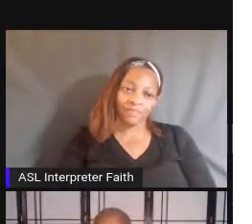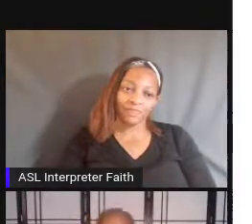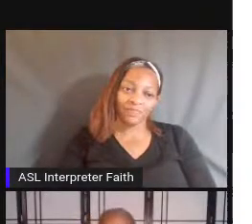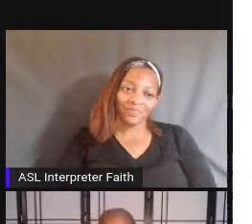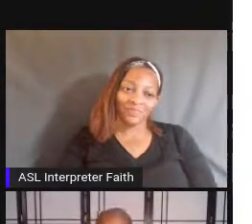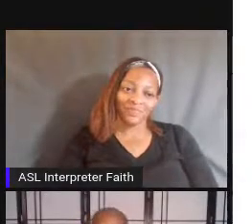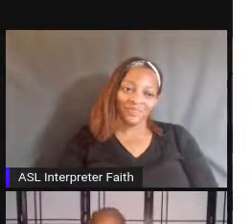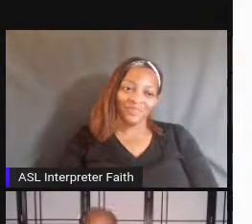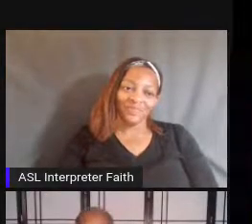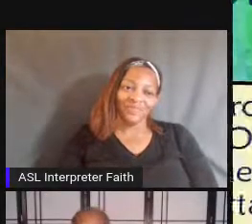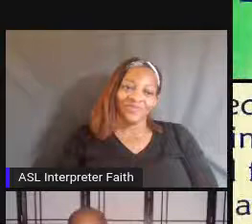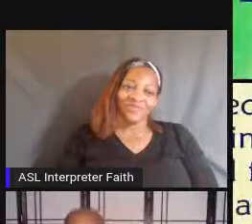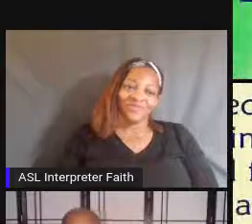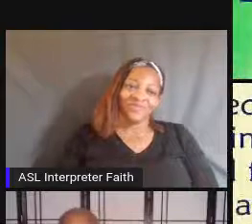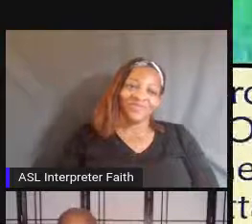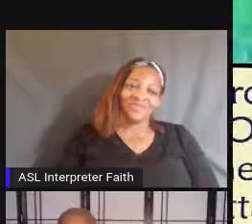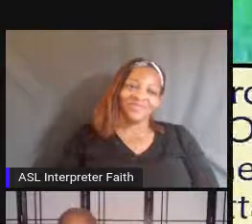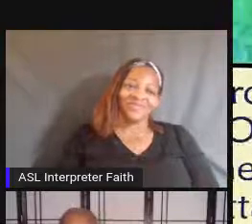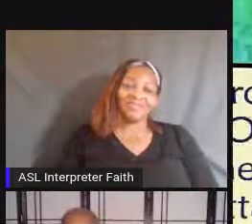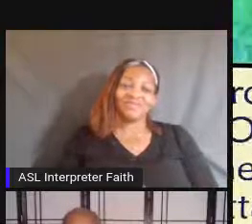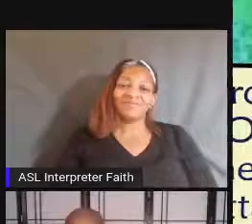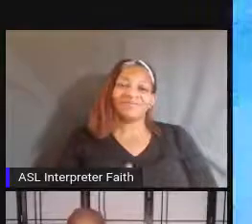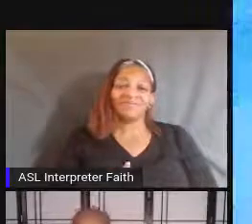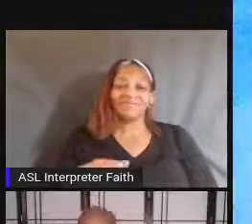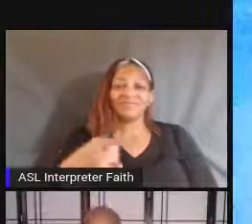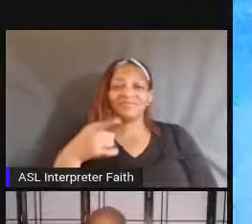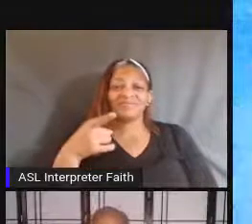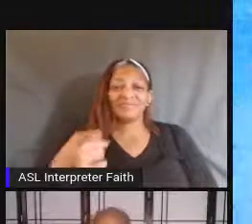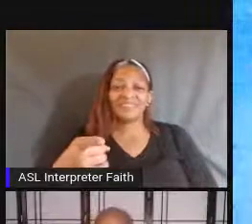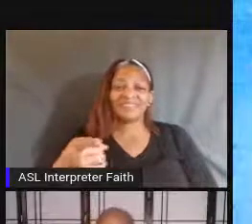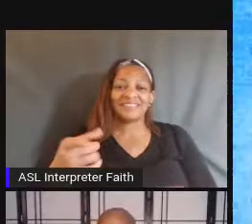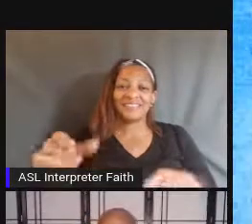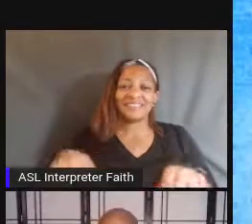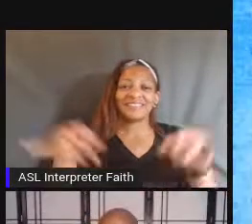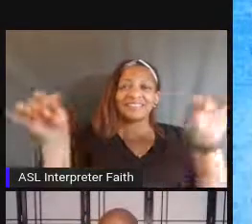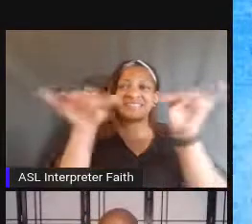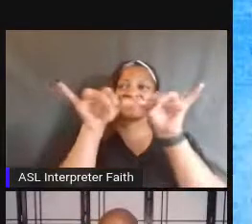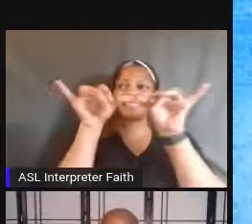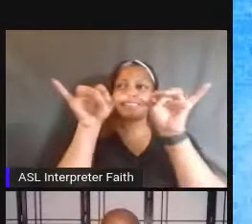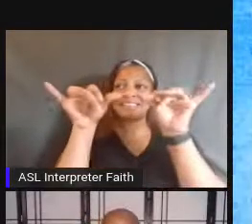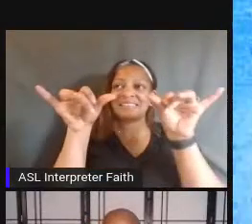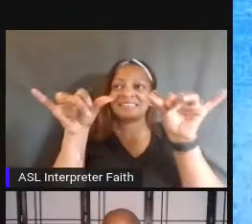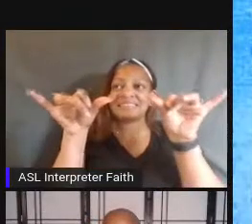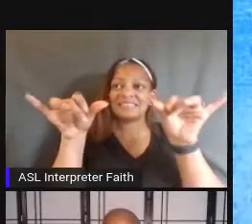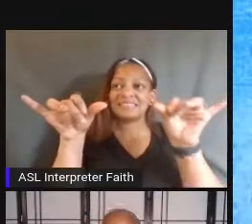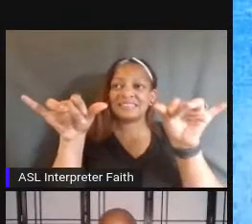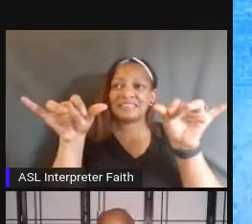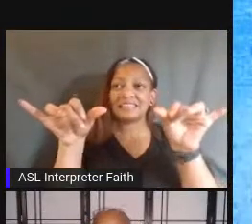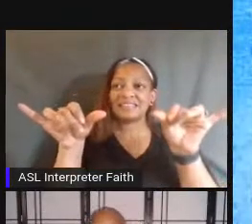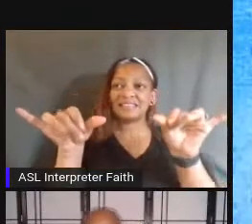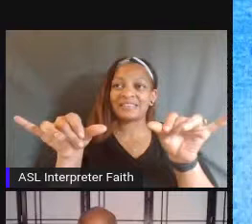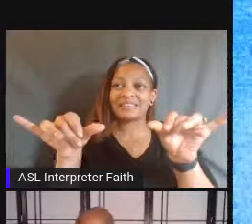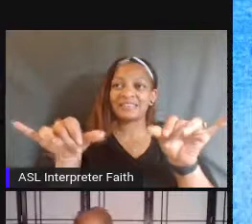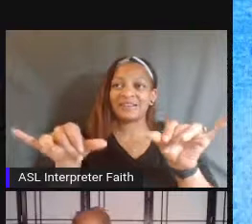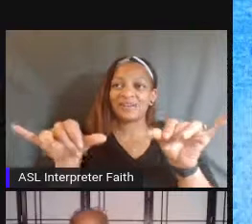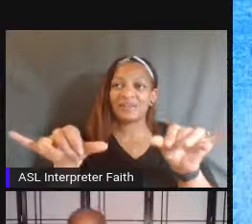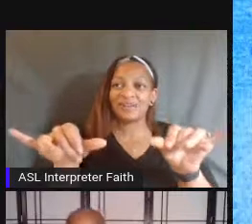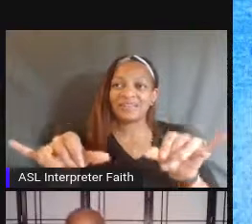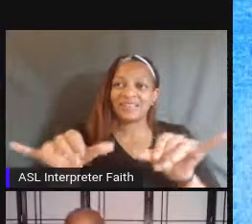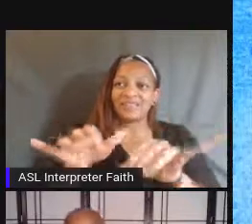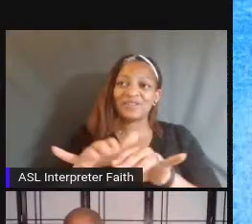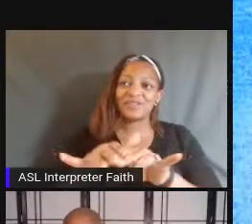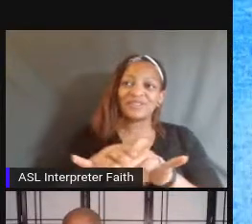It seems the system is moving slowly, and